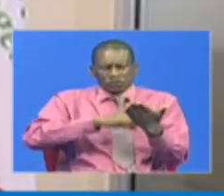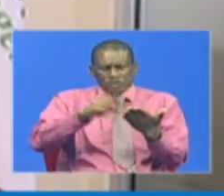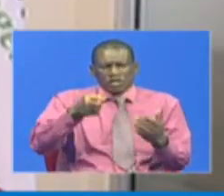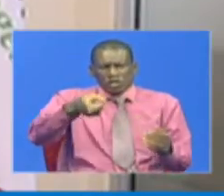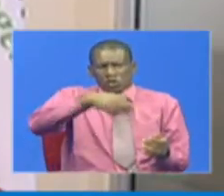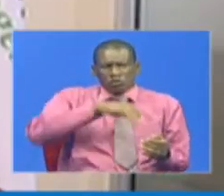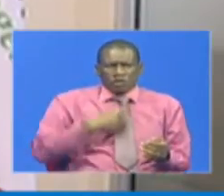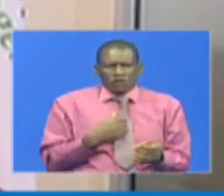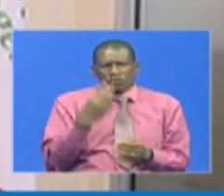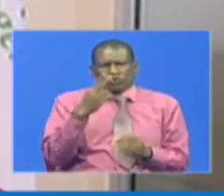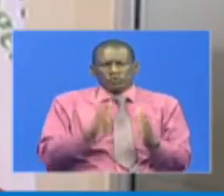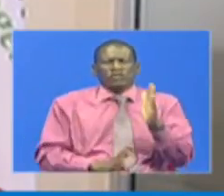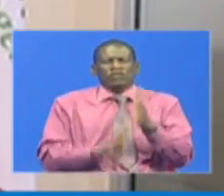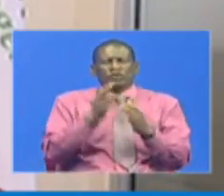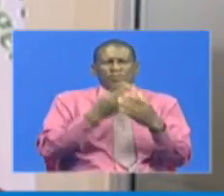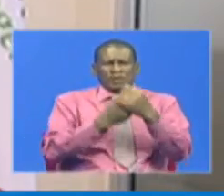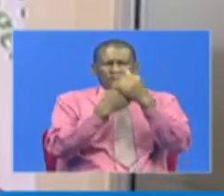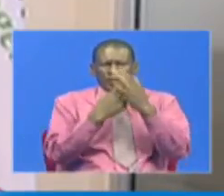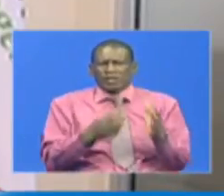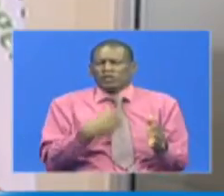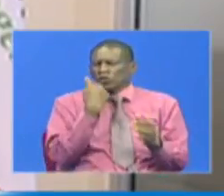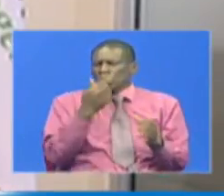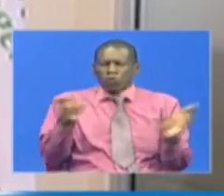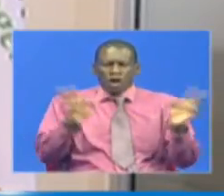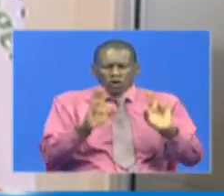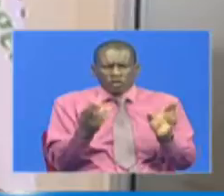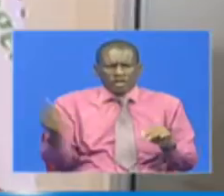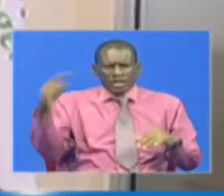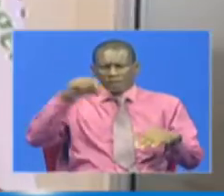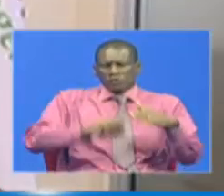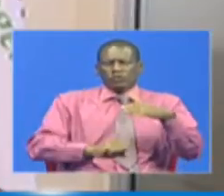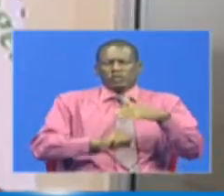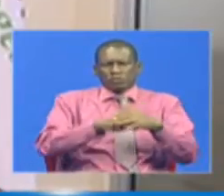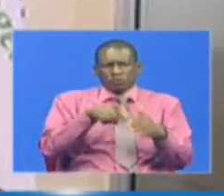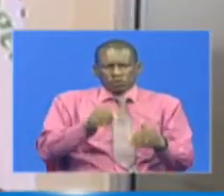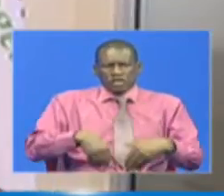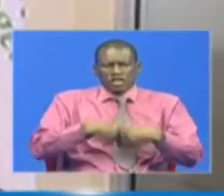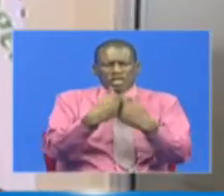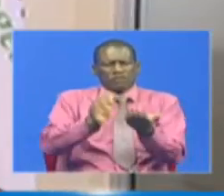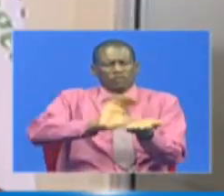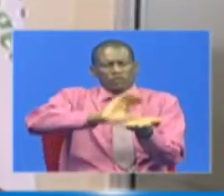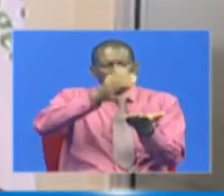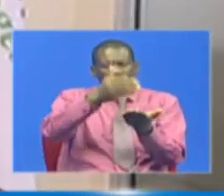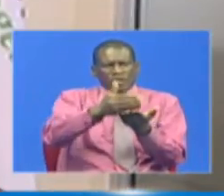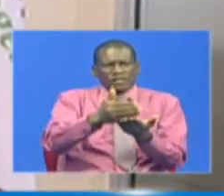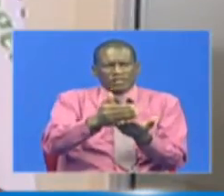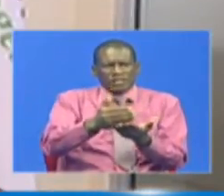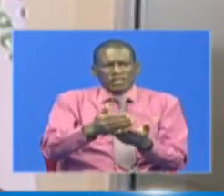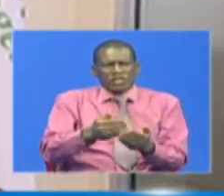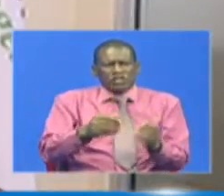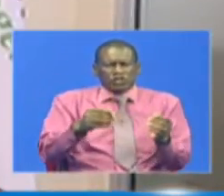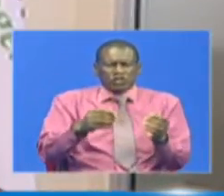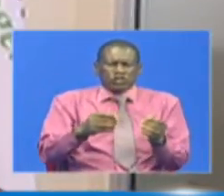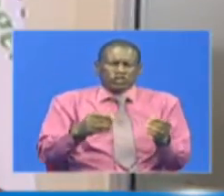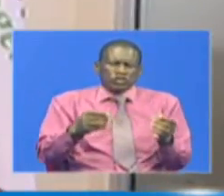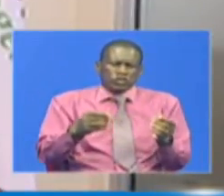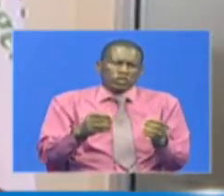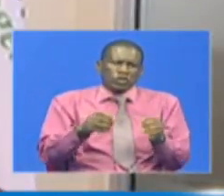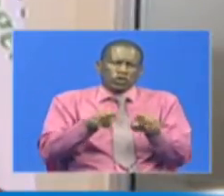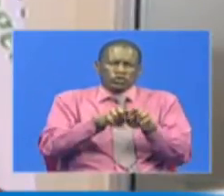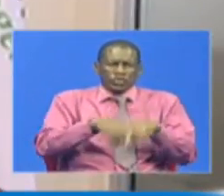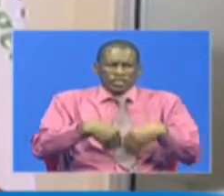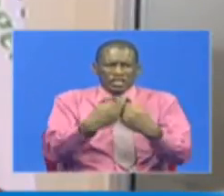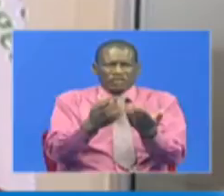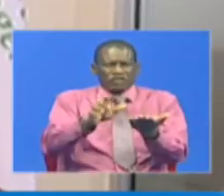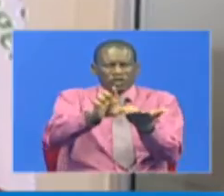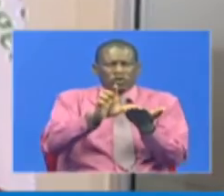two development partners who are already coming to support you in giving you grants, short grants, and they're giving you also